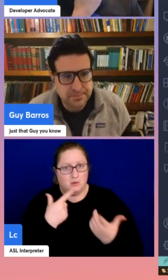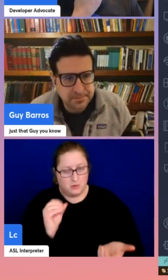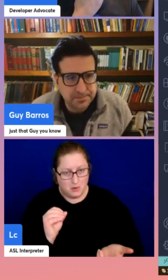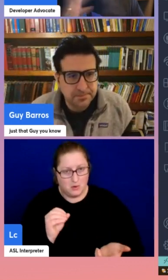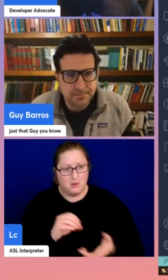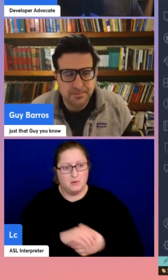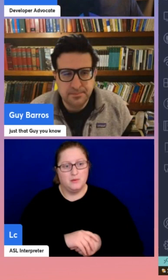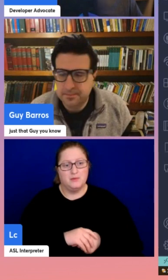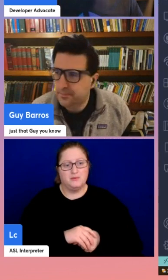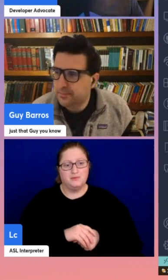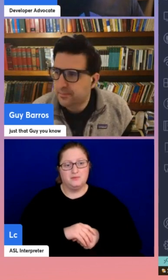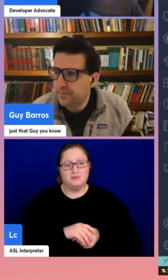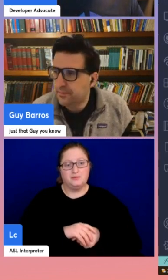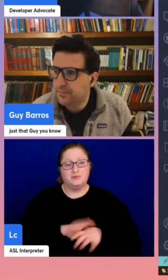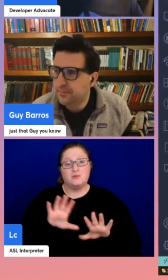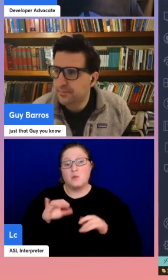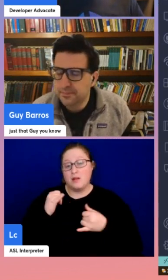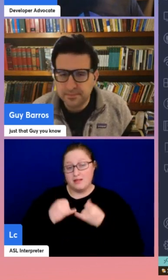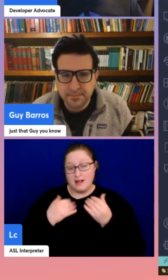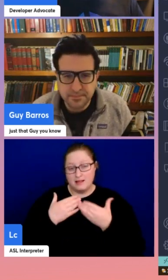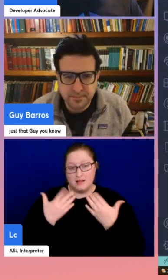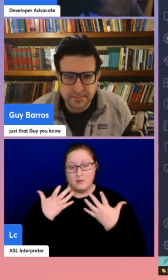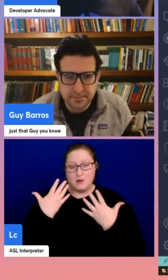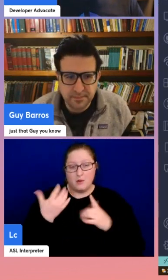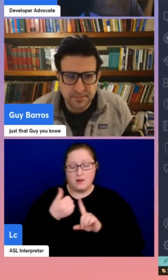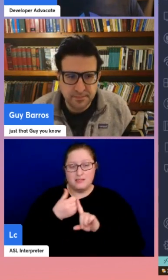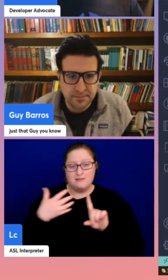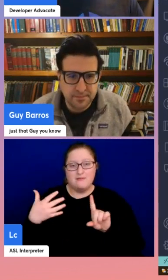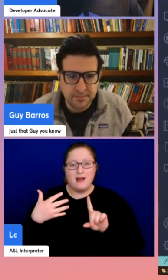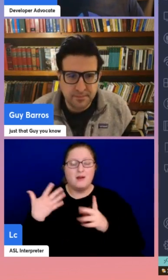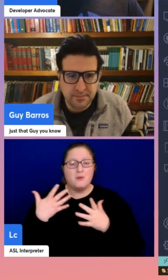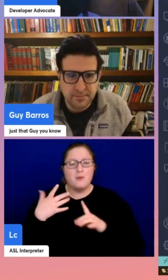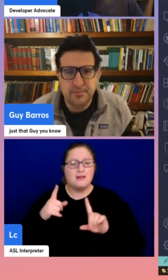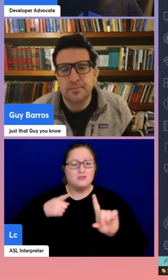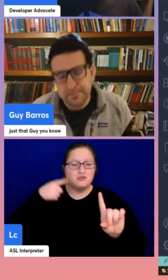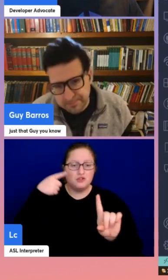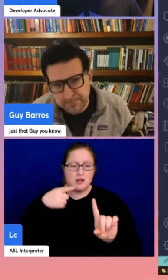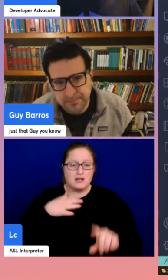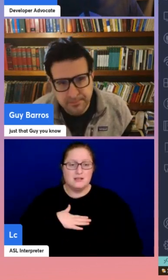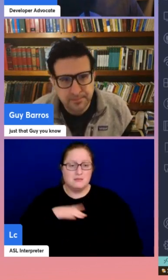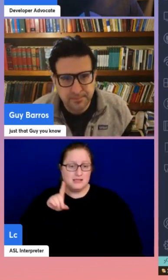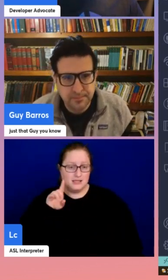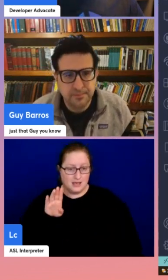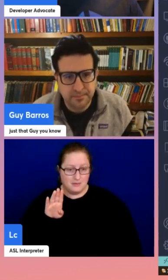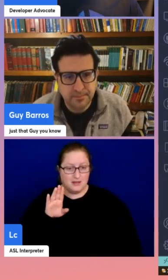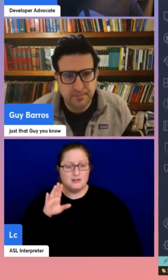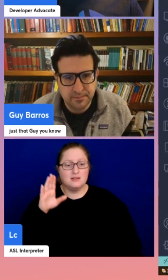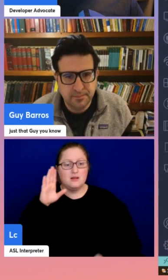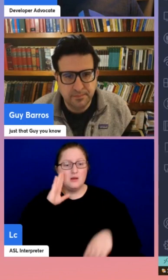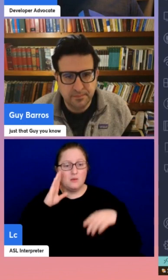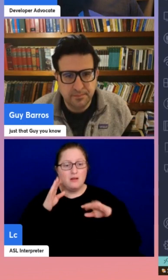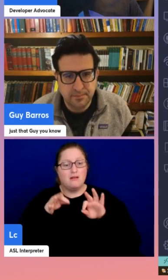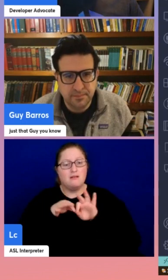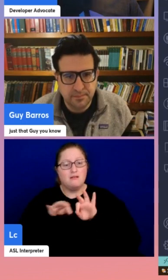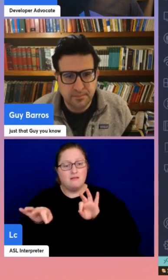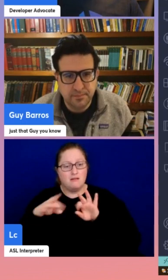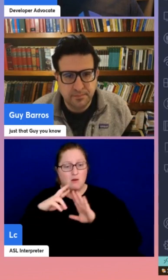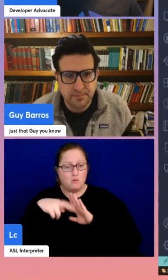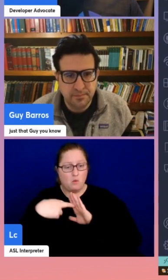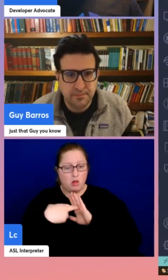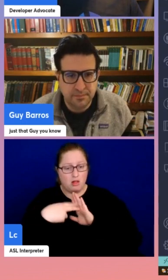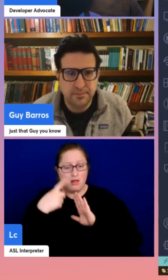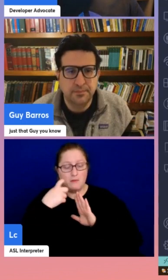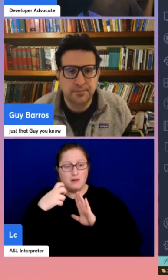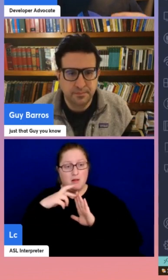database. So lastly, I'm just going to define a target. The target is my database. I'm going to define a role because